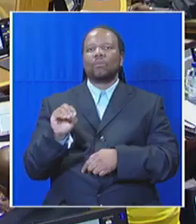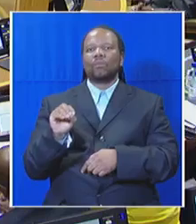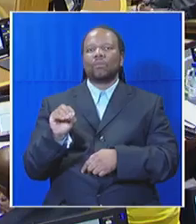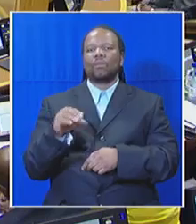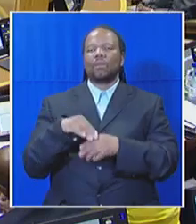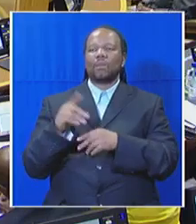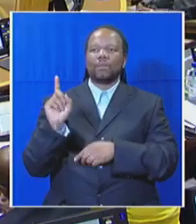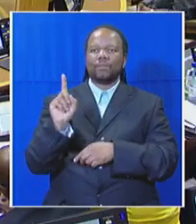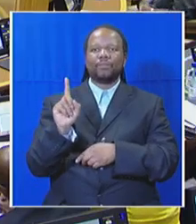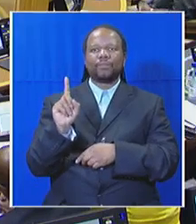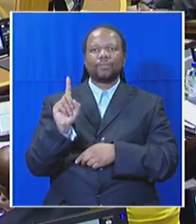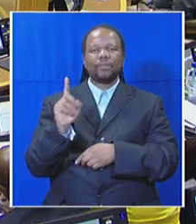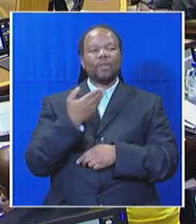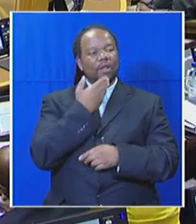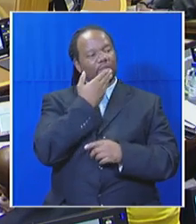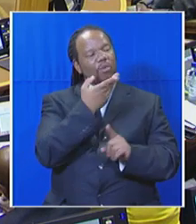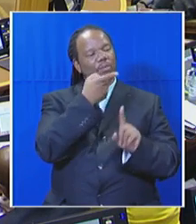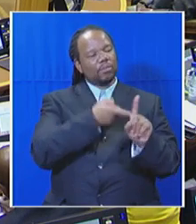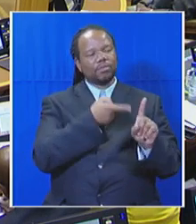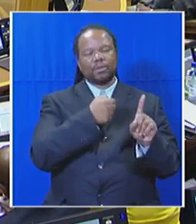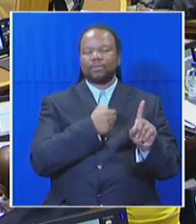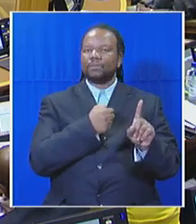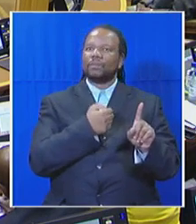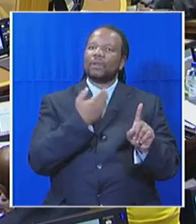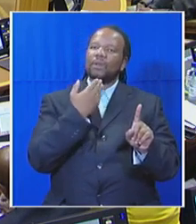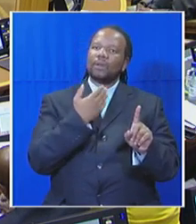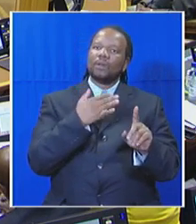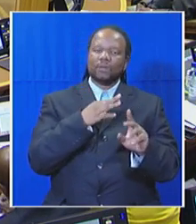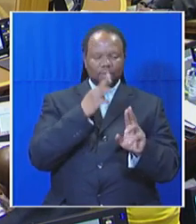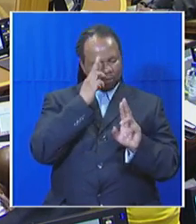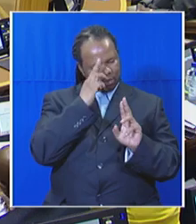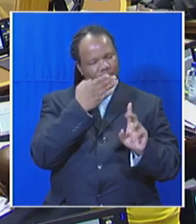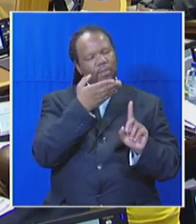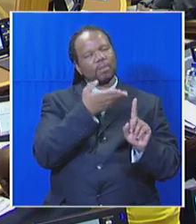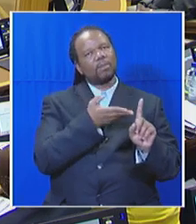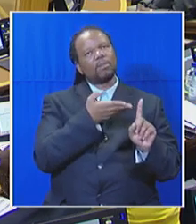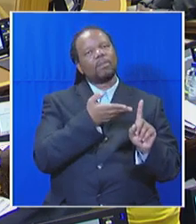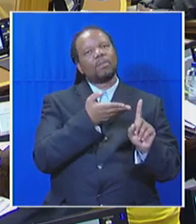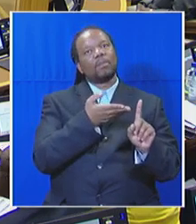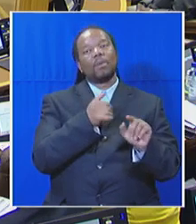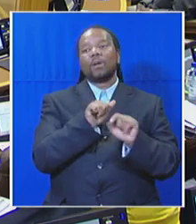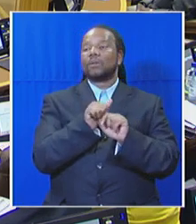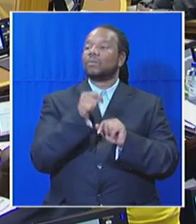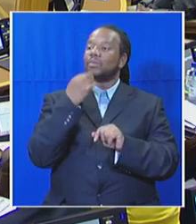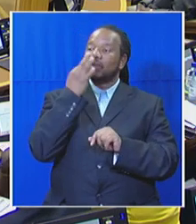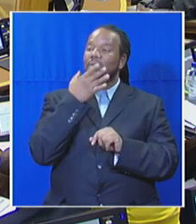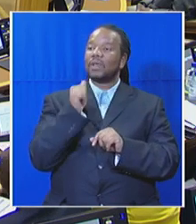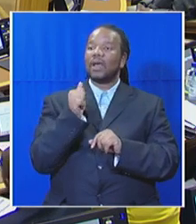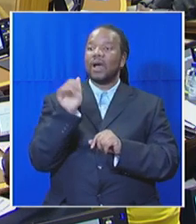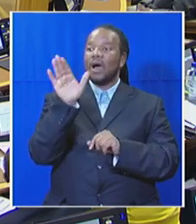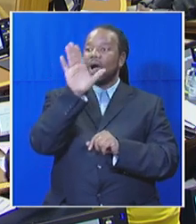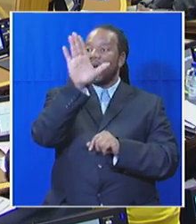Thank you, Honorable President. Honorable President, we speak of African solutions to African